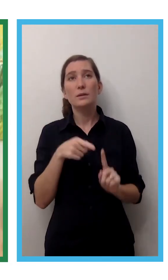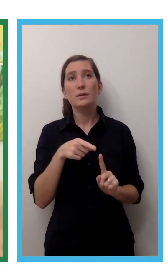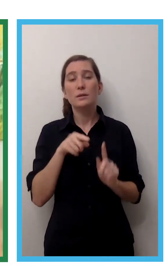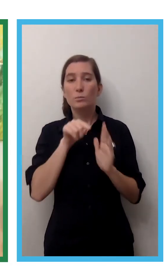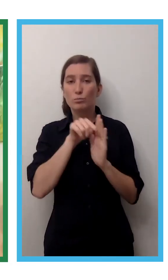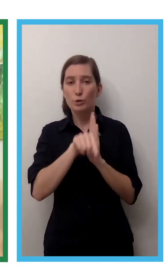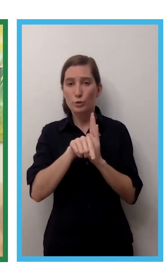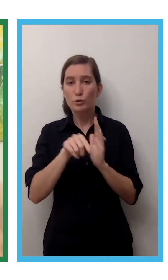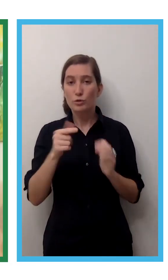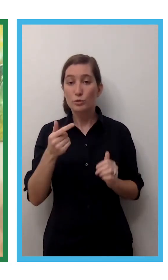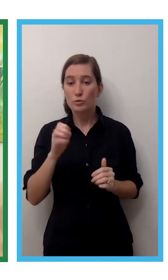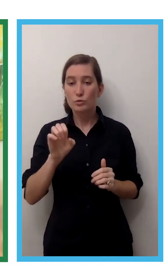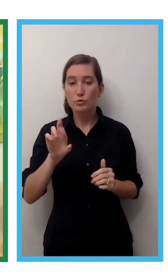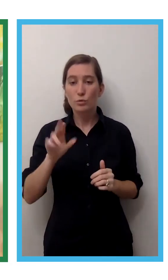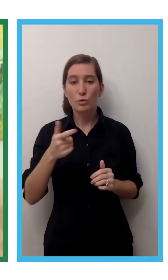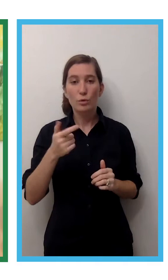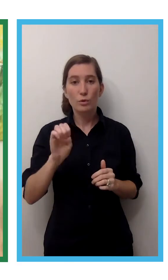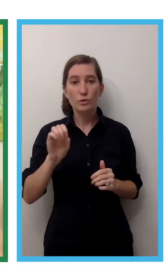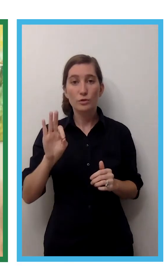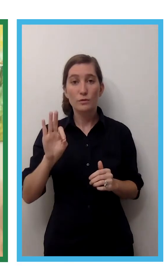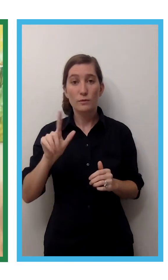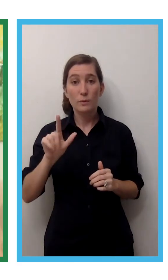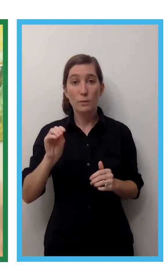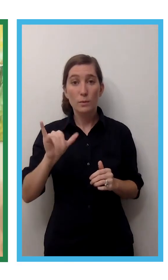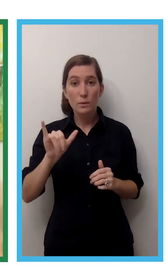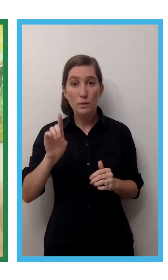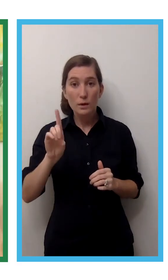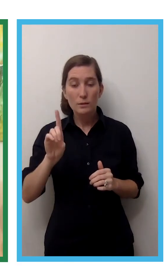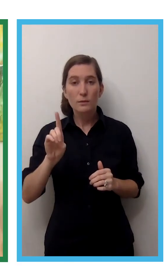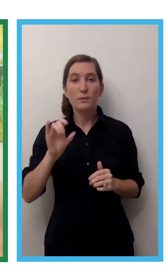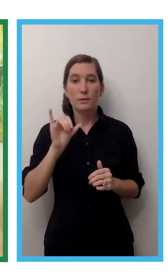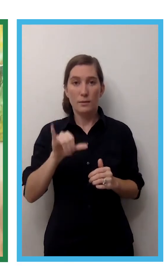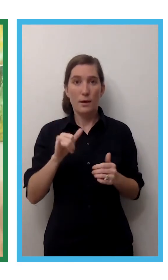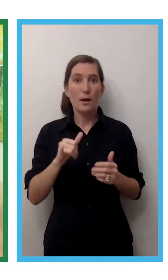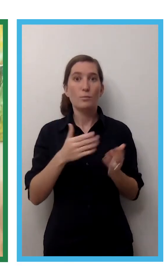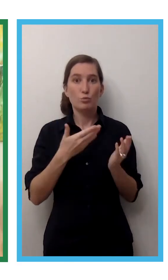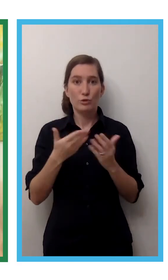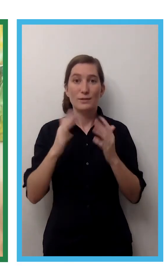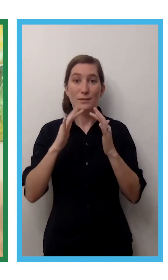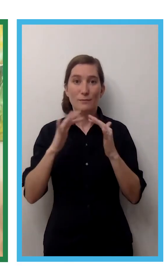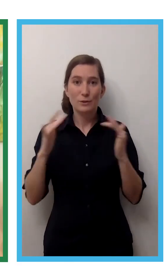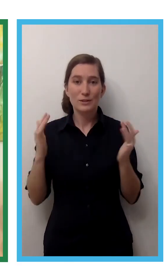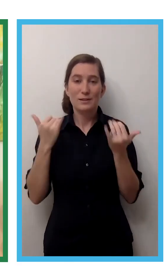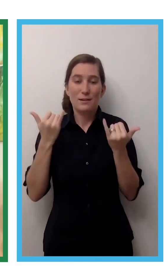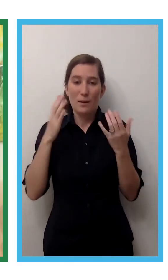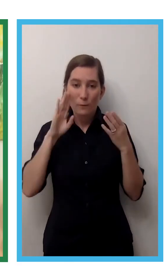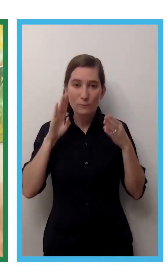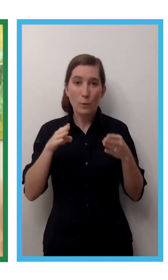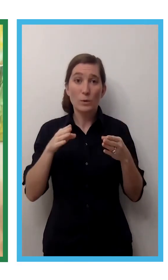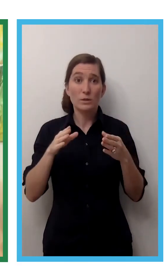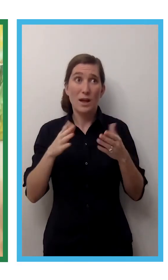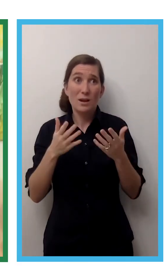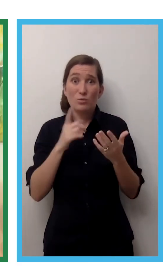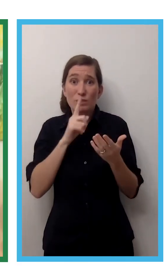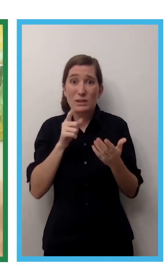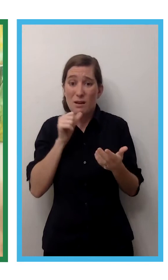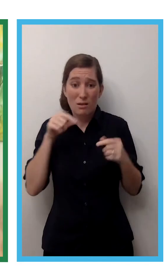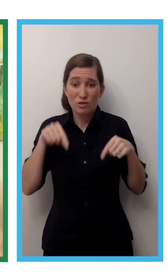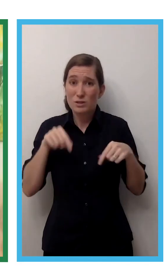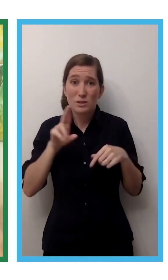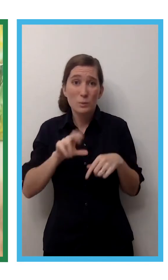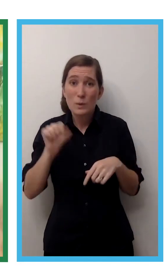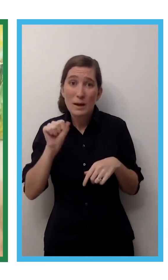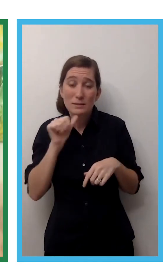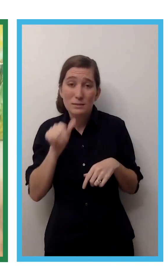forefront globally, not just in the States, but, you know, on a global basis. And so in both of those